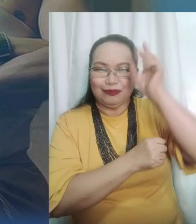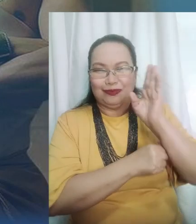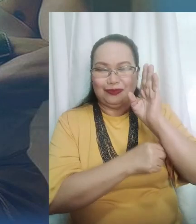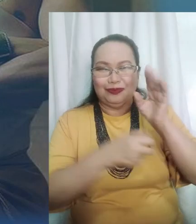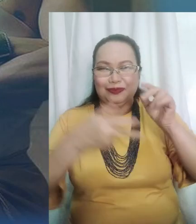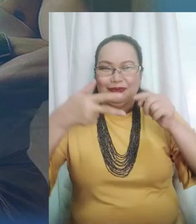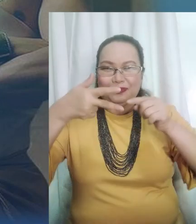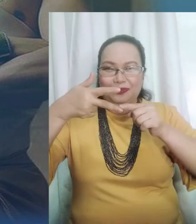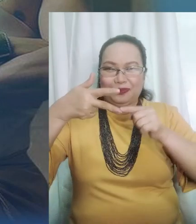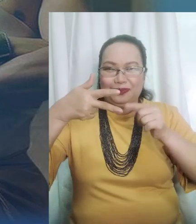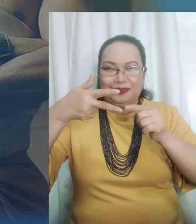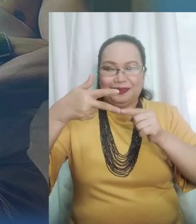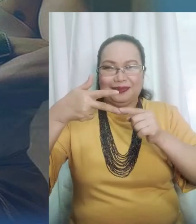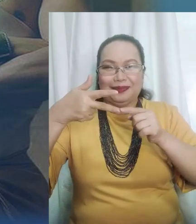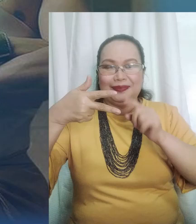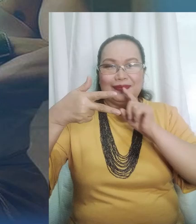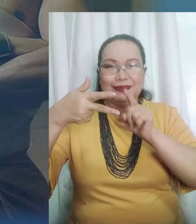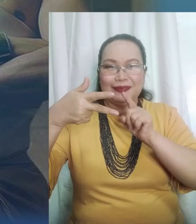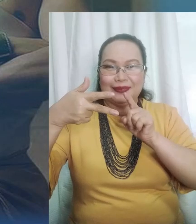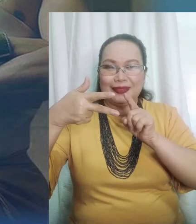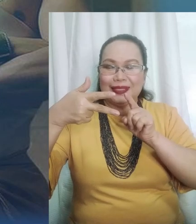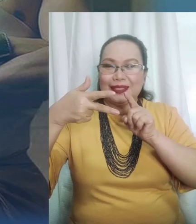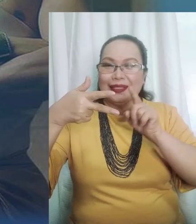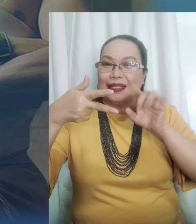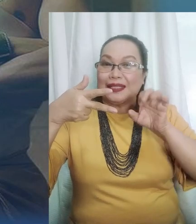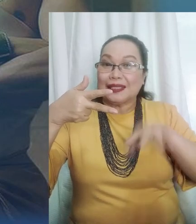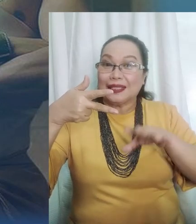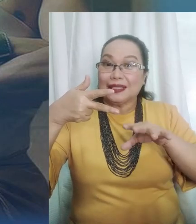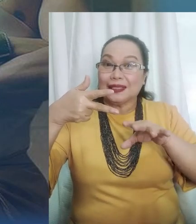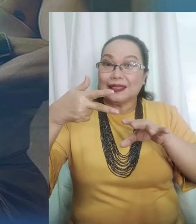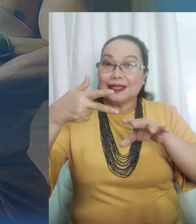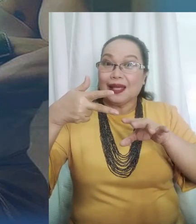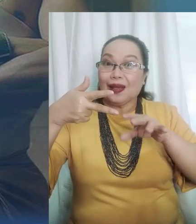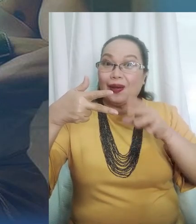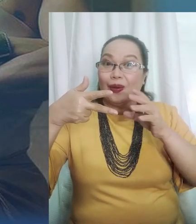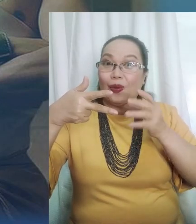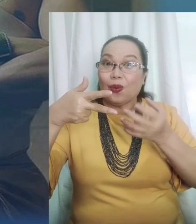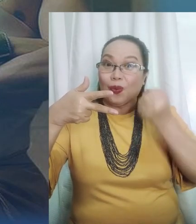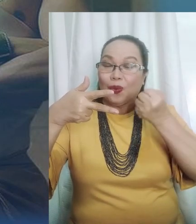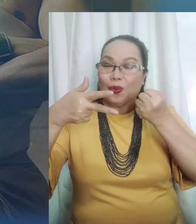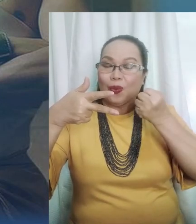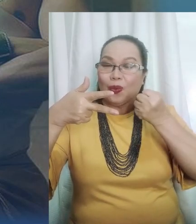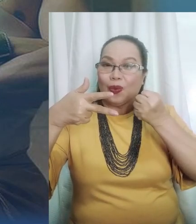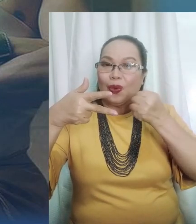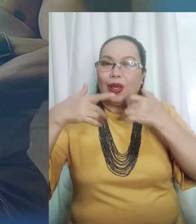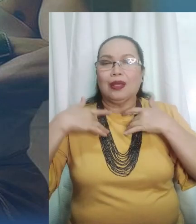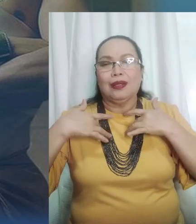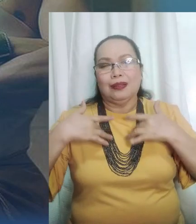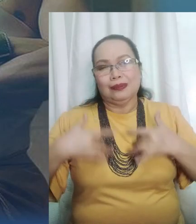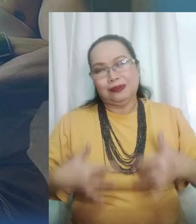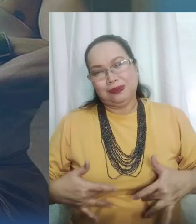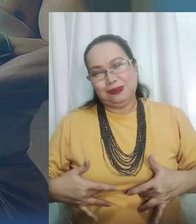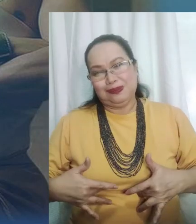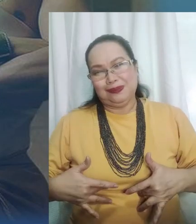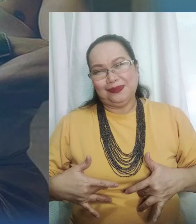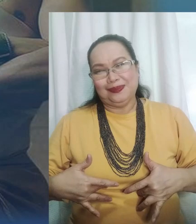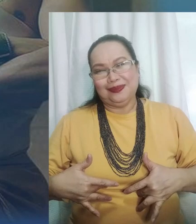And then third, God tested Joseph in the area of his